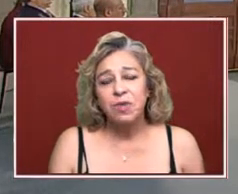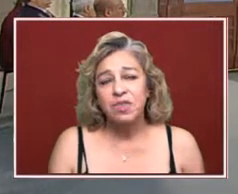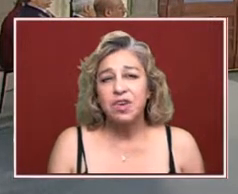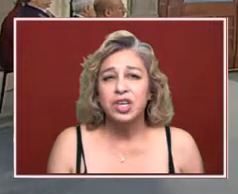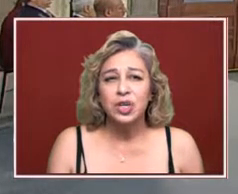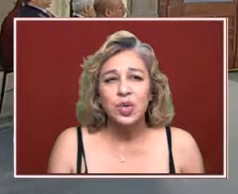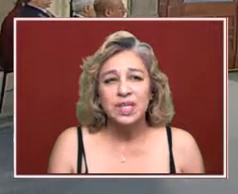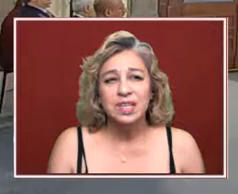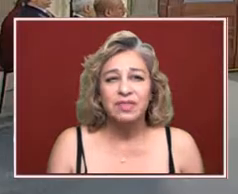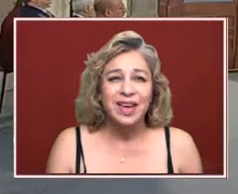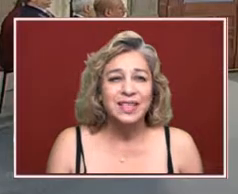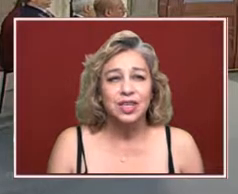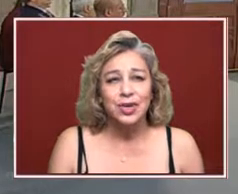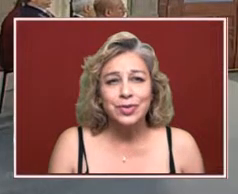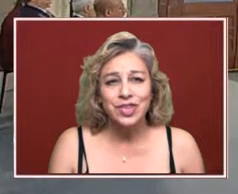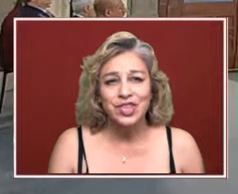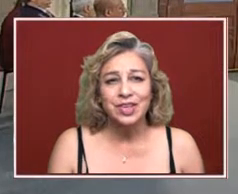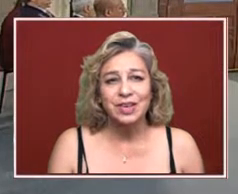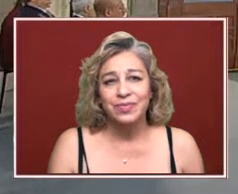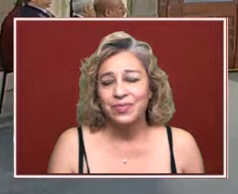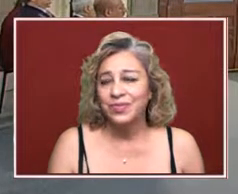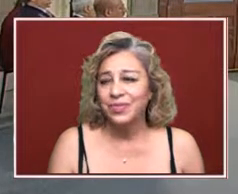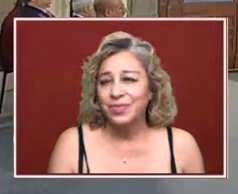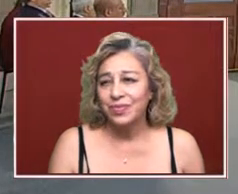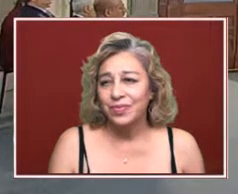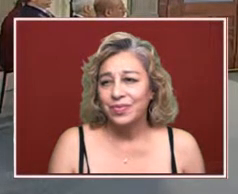taking forth our duties of execution.